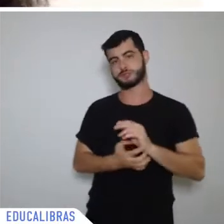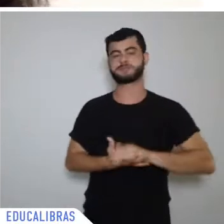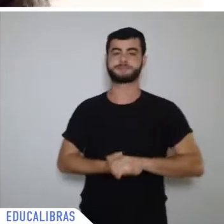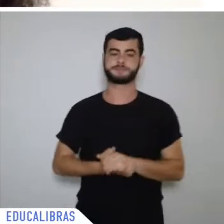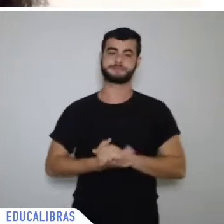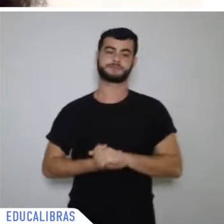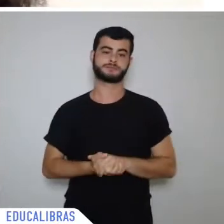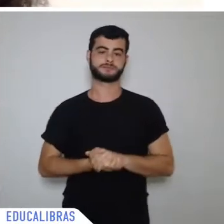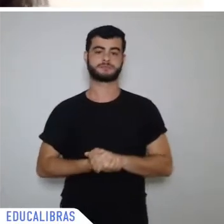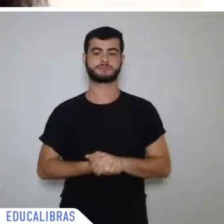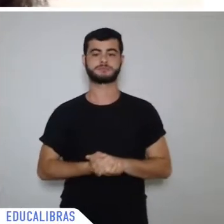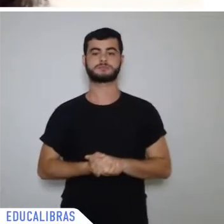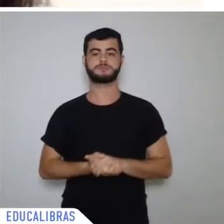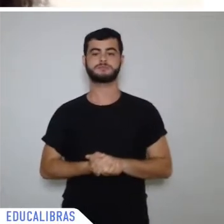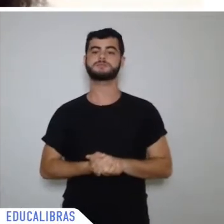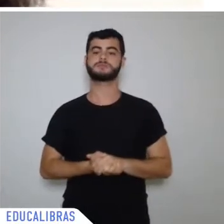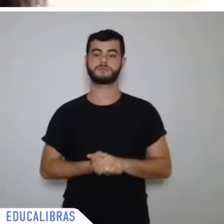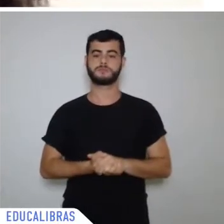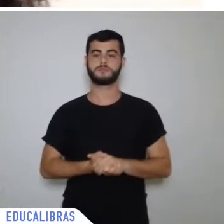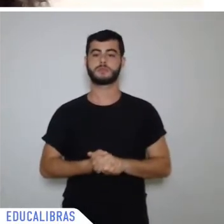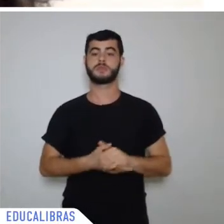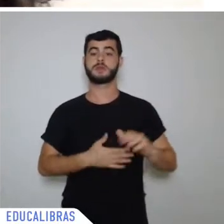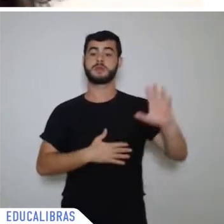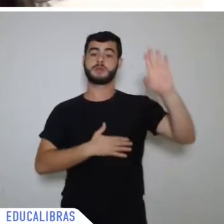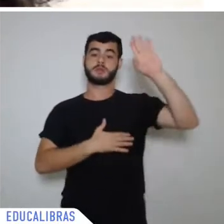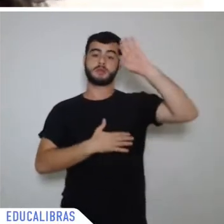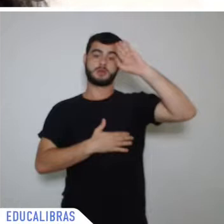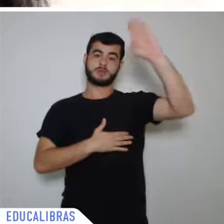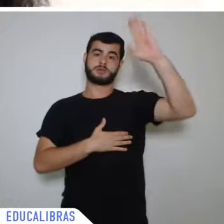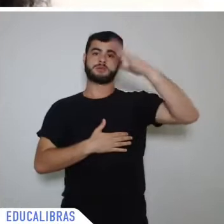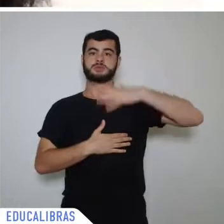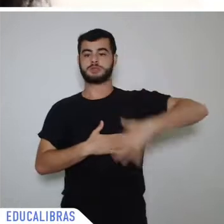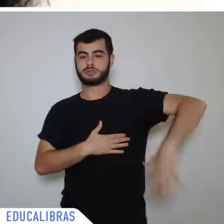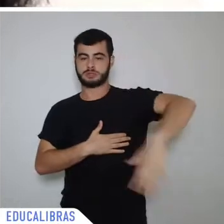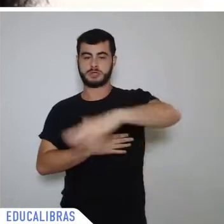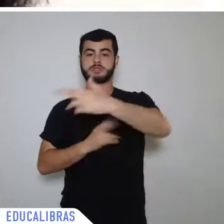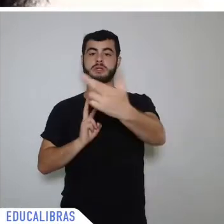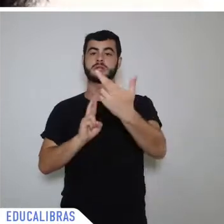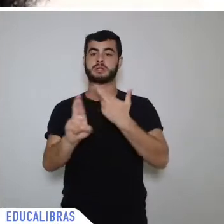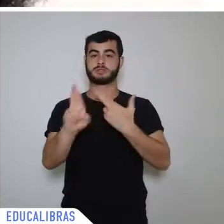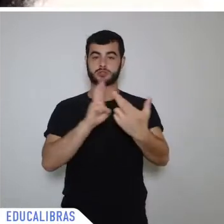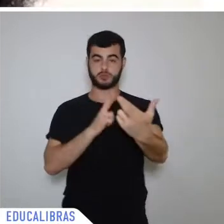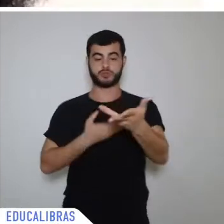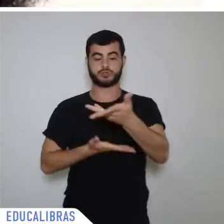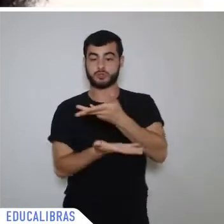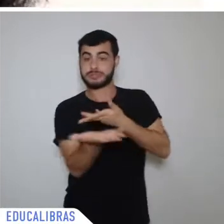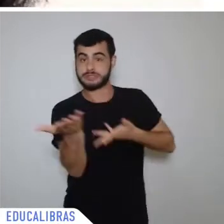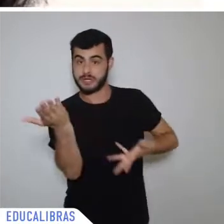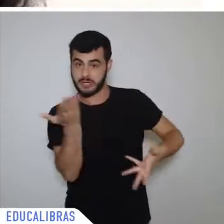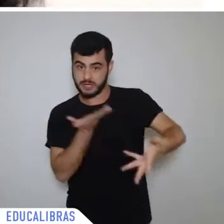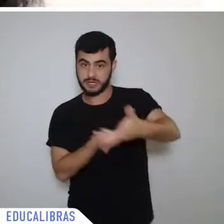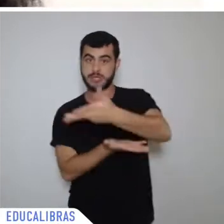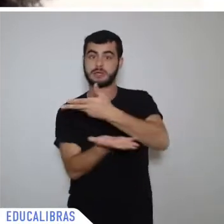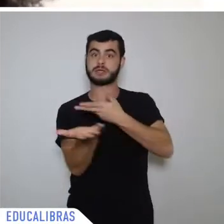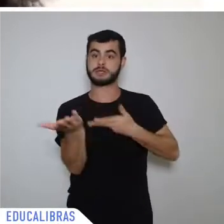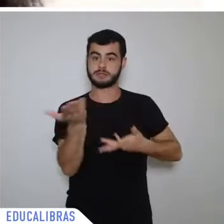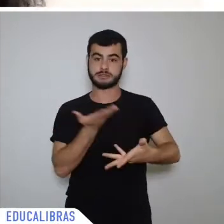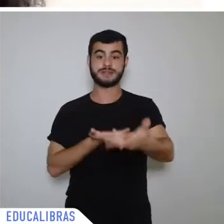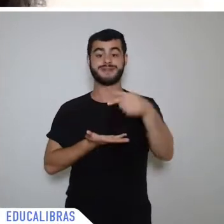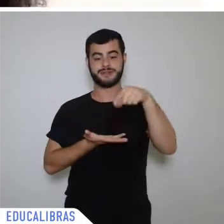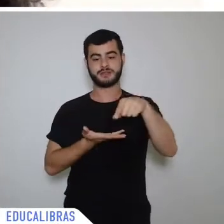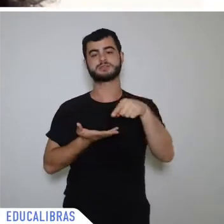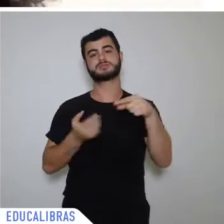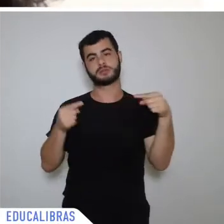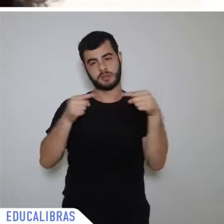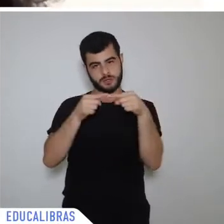So the daily routine is of urgent need.